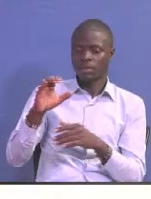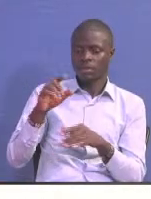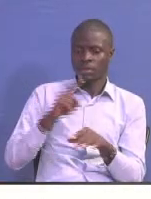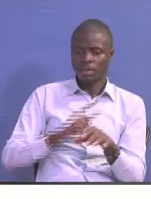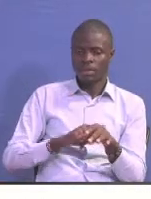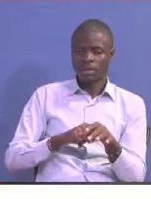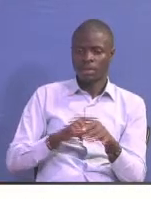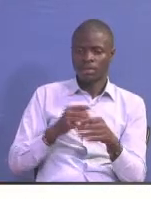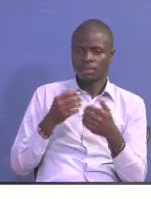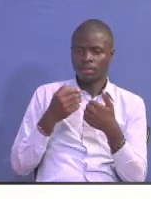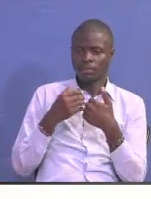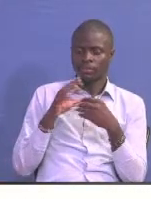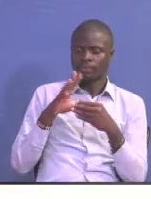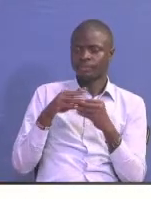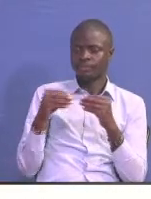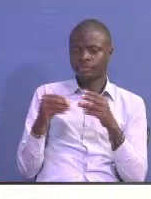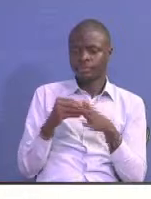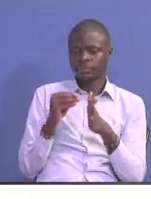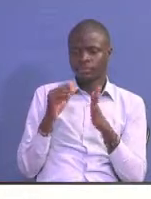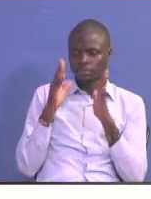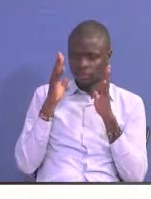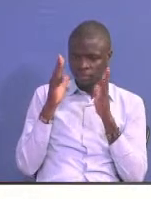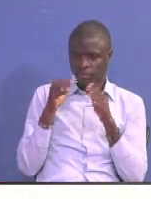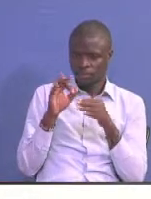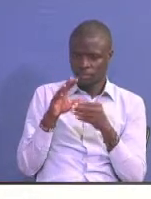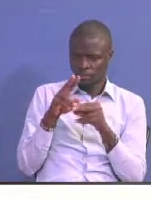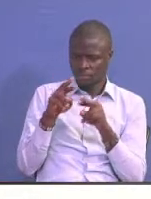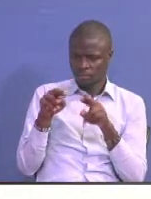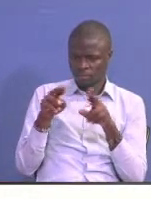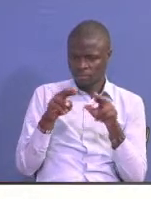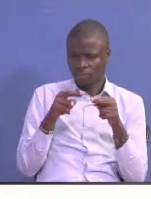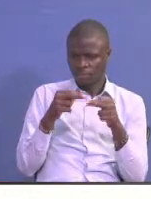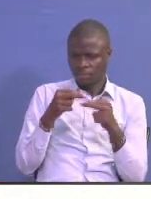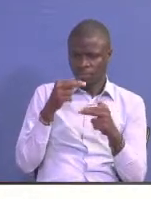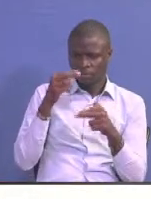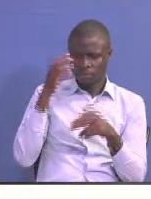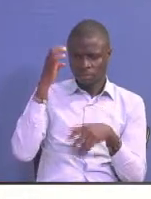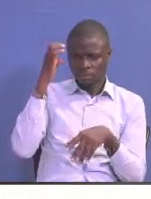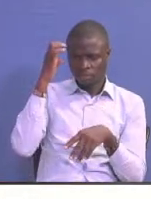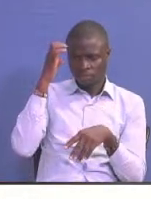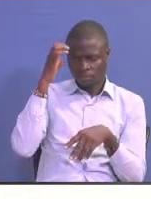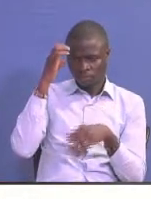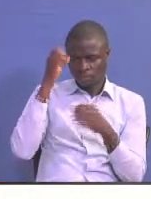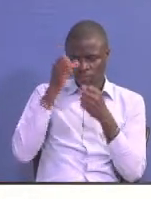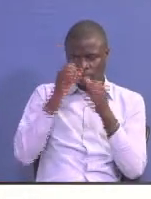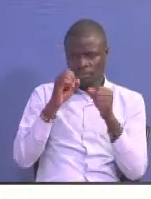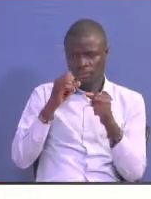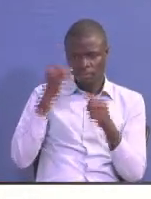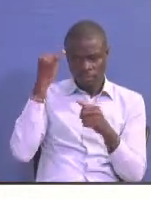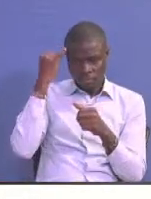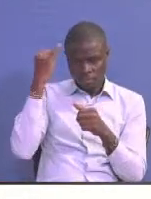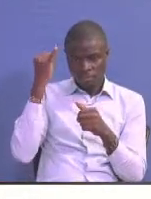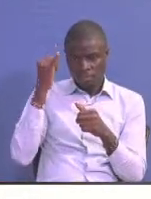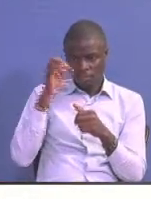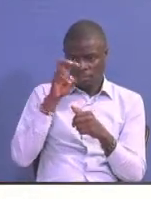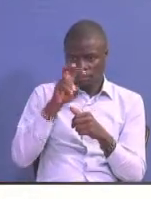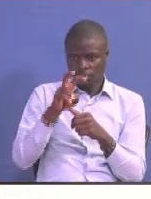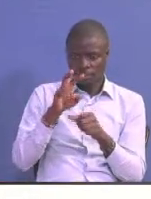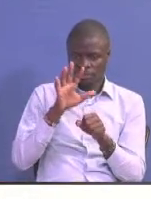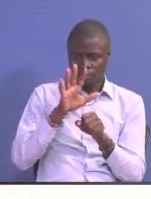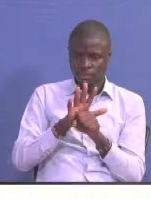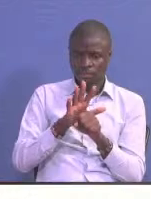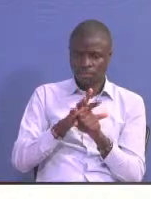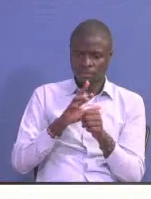we will create priority of research and higher education as a security issue, then you will see a lot